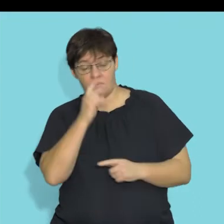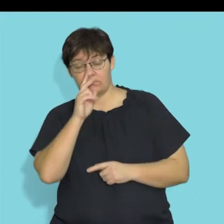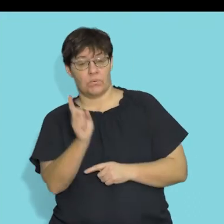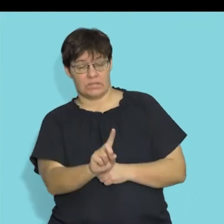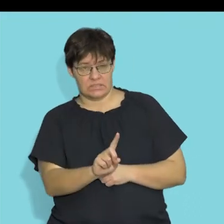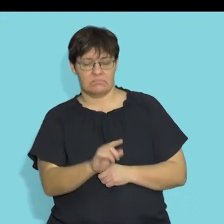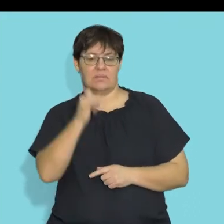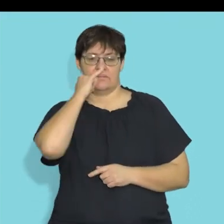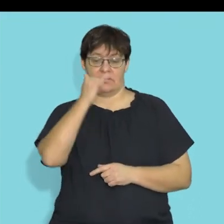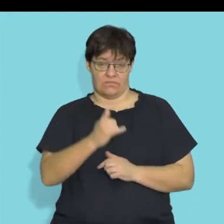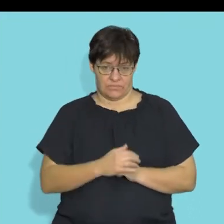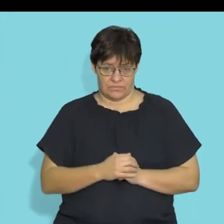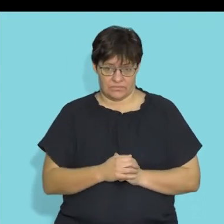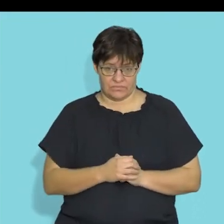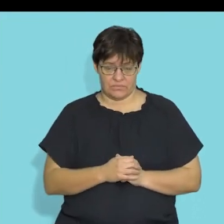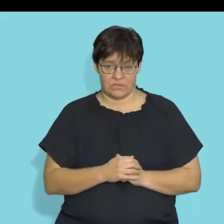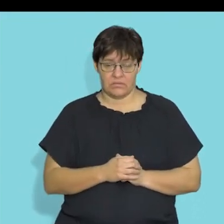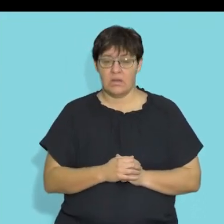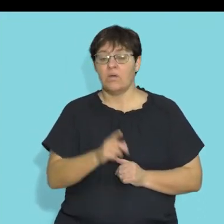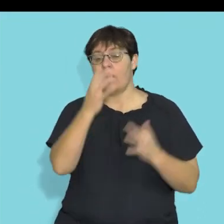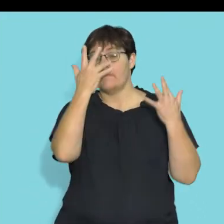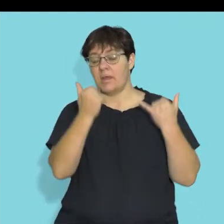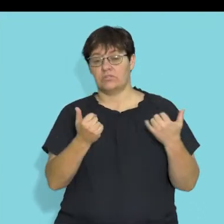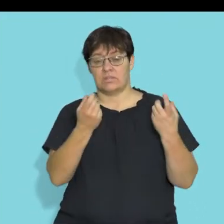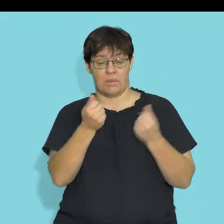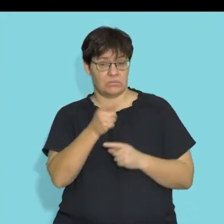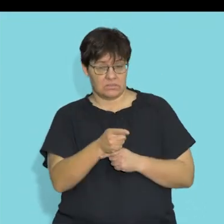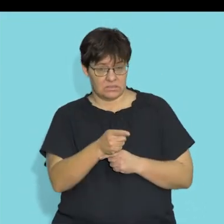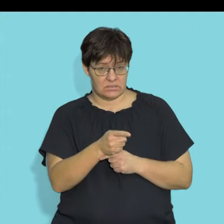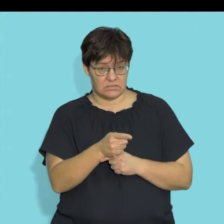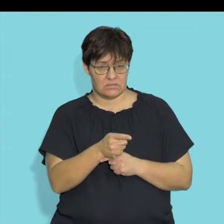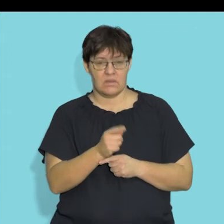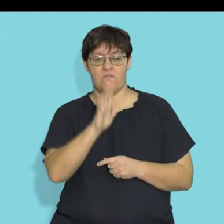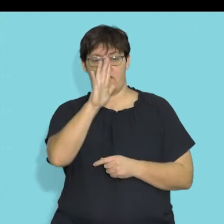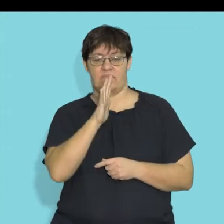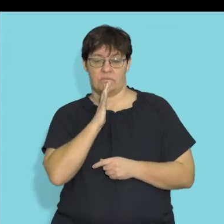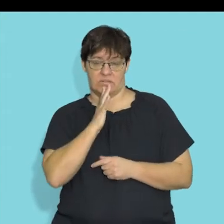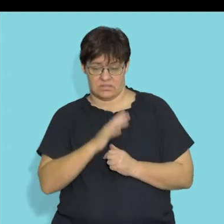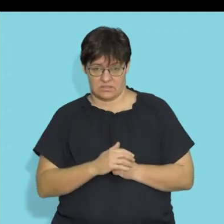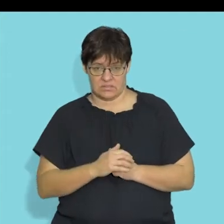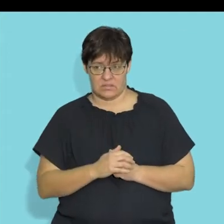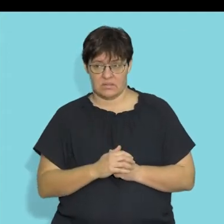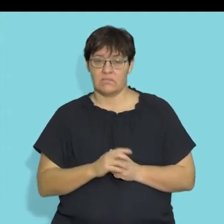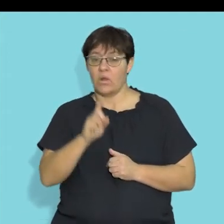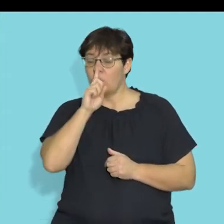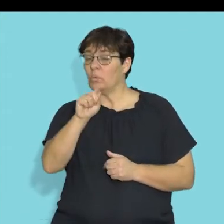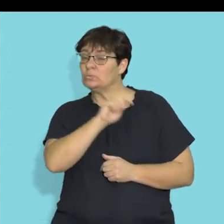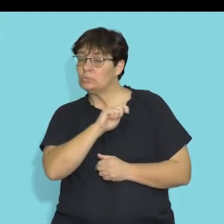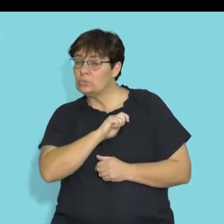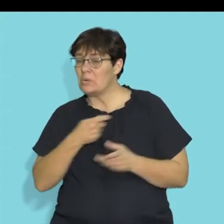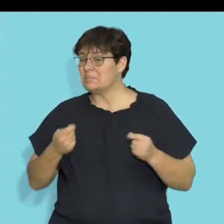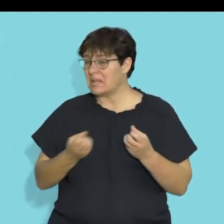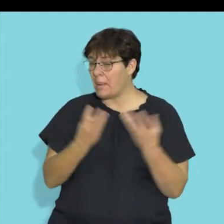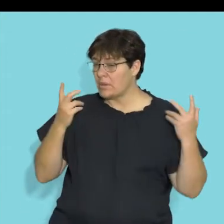telephone. Remember, your budgeted amount is 5,000, but if you look at the actual amount spent,